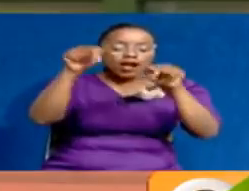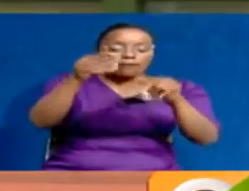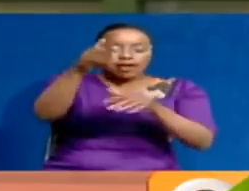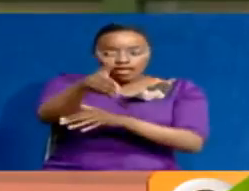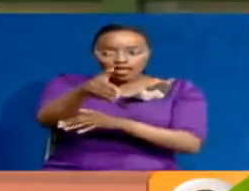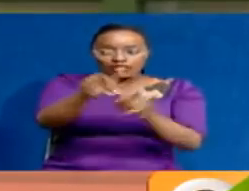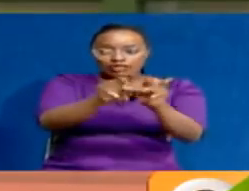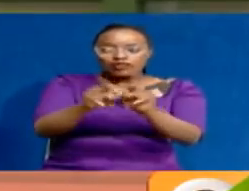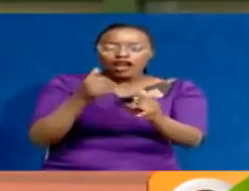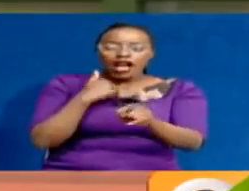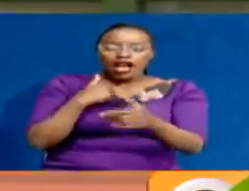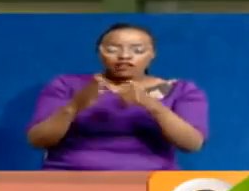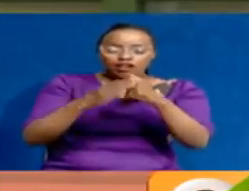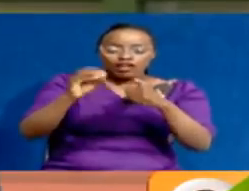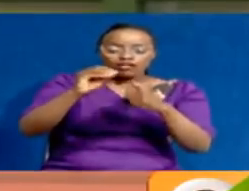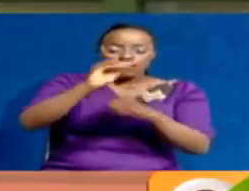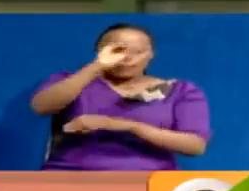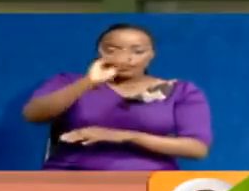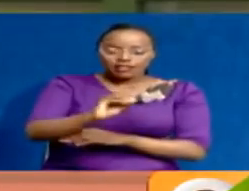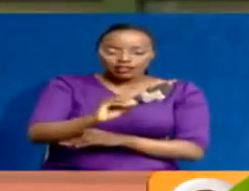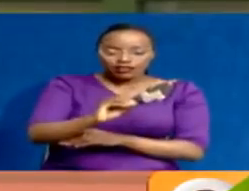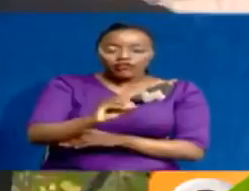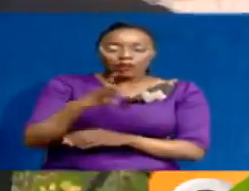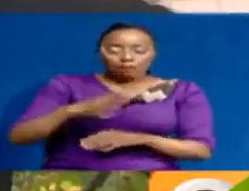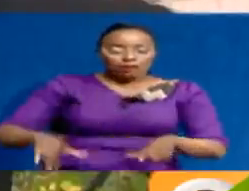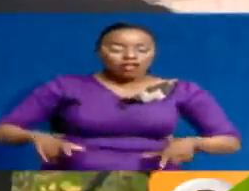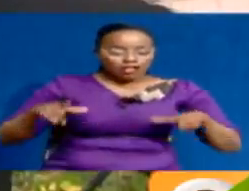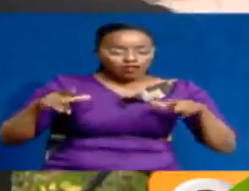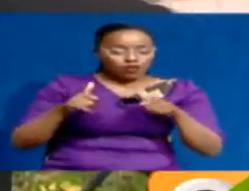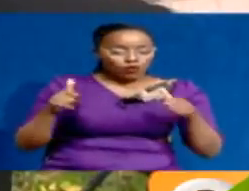here, actually we are having 90% surviving.